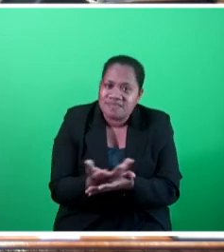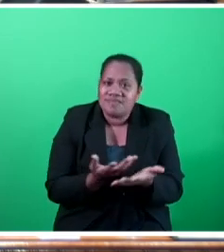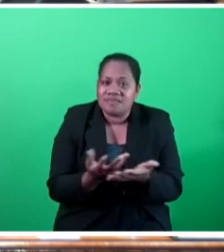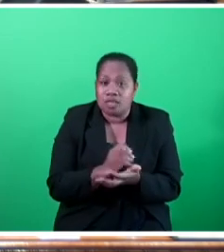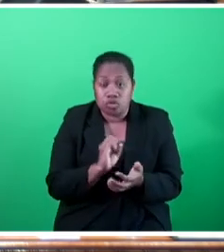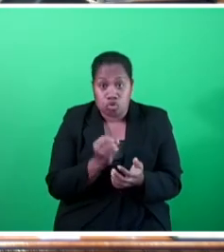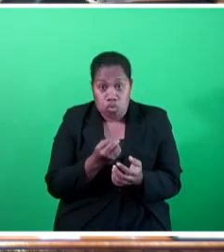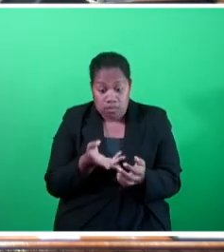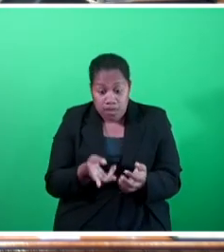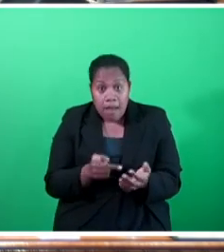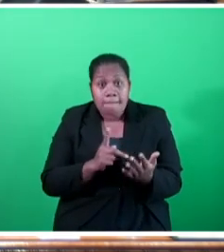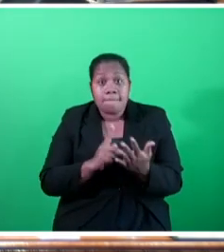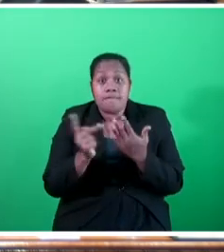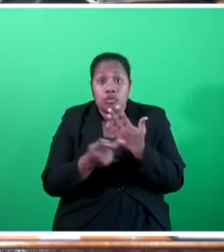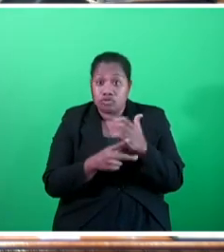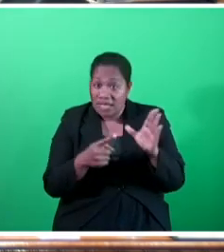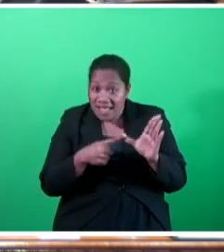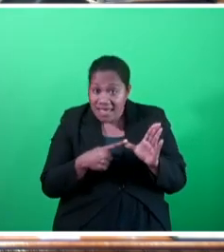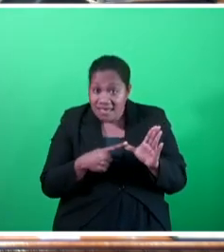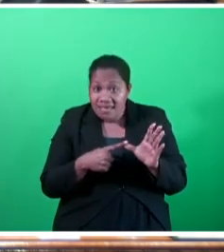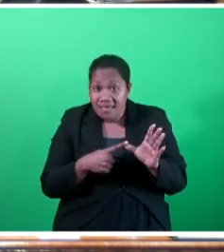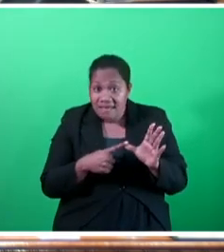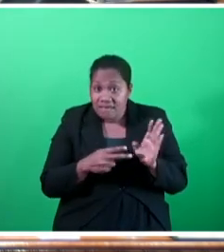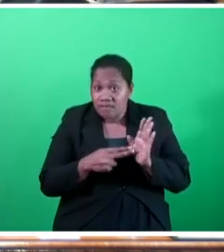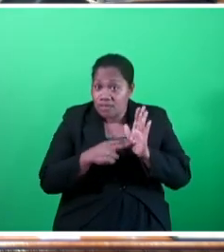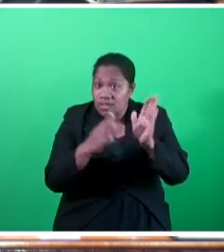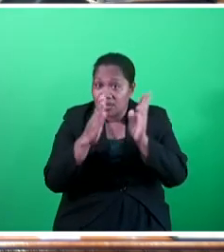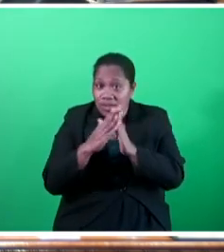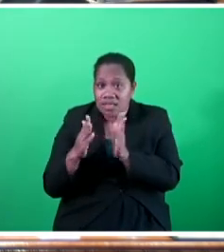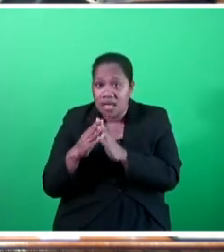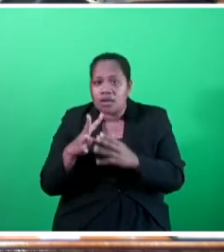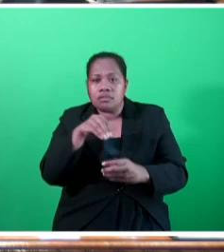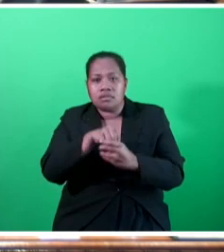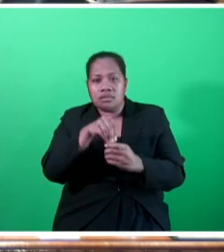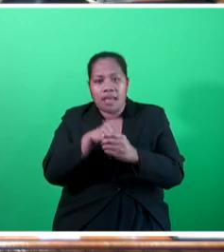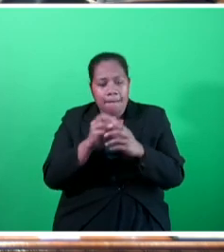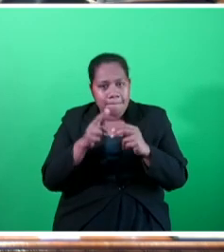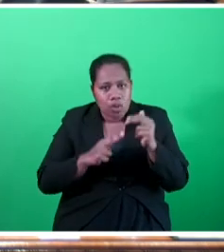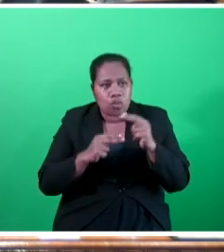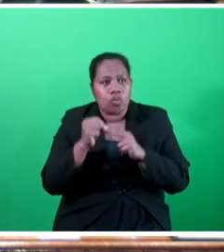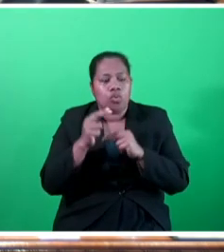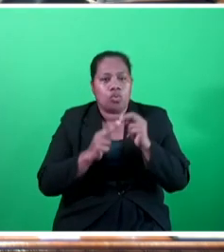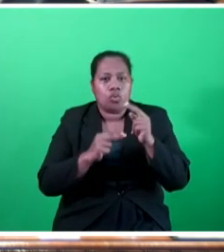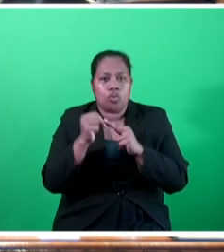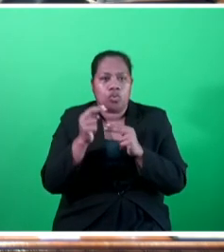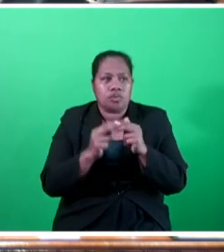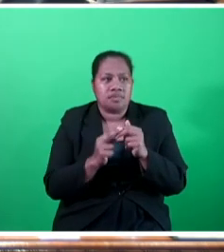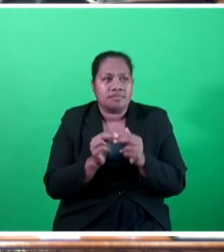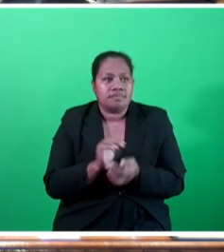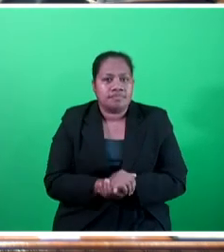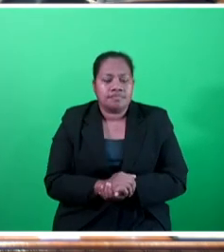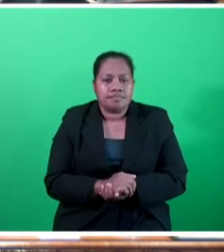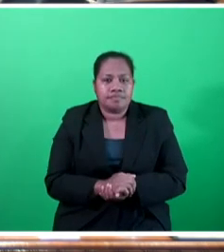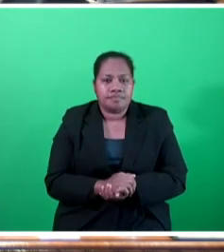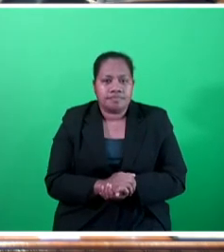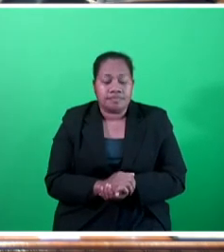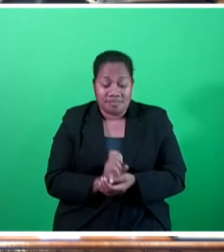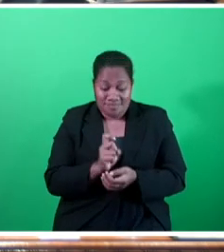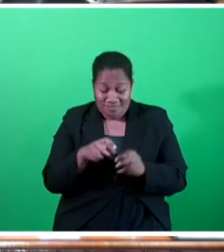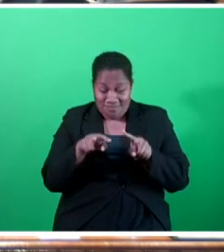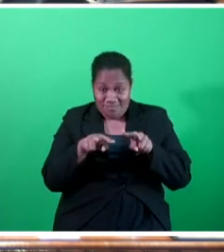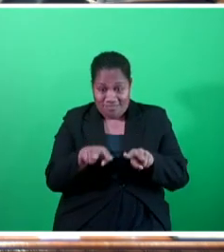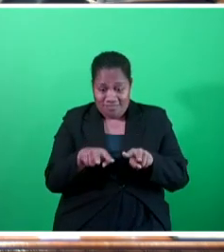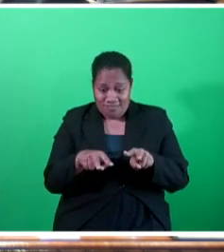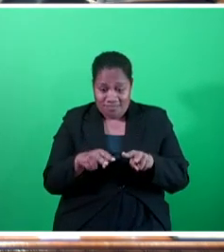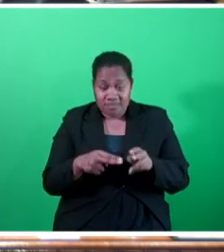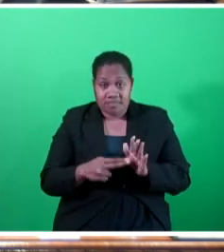Speaker, sir, for Nadi town area, will actually include the building of a surrounding dike around Nadi River. Because if you look at the